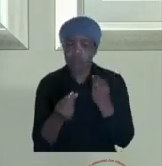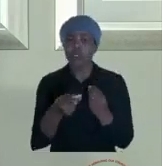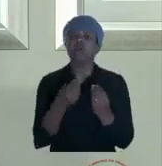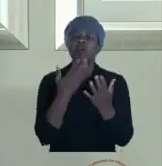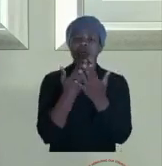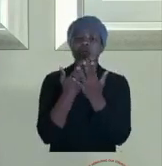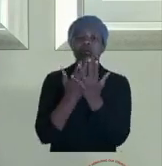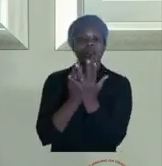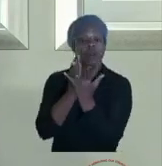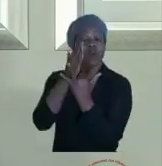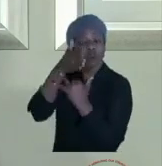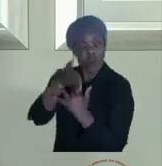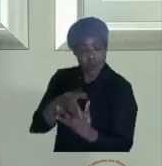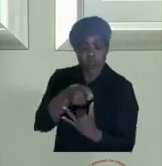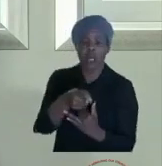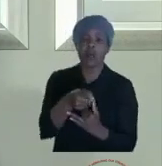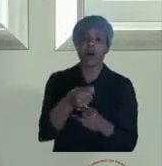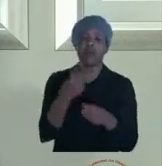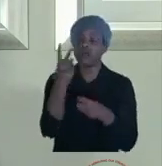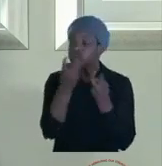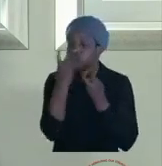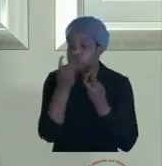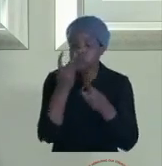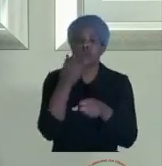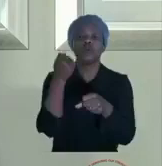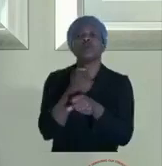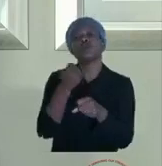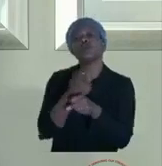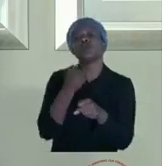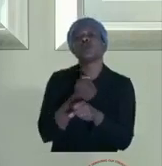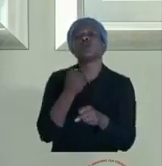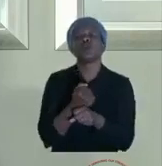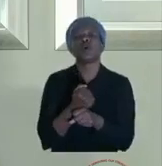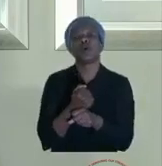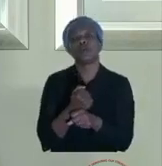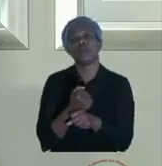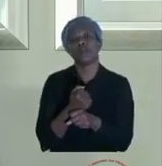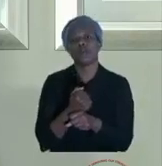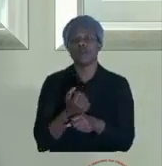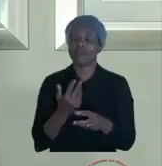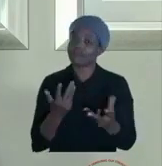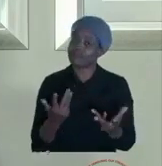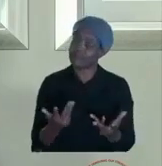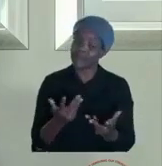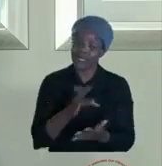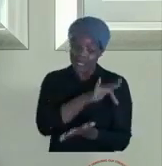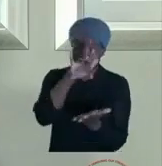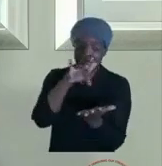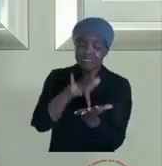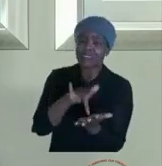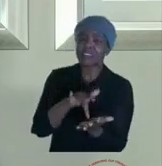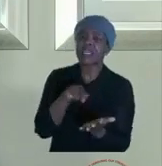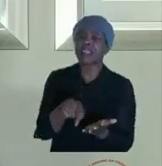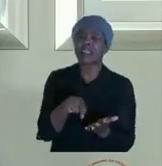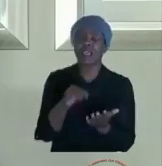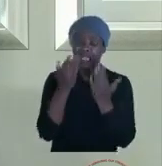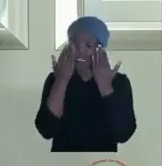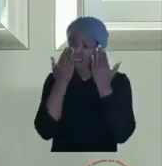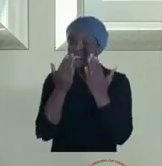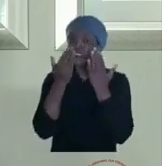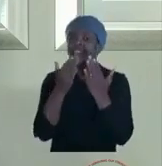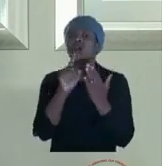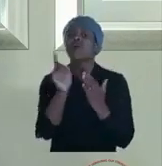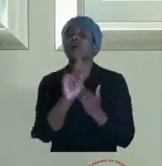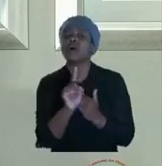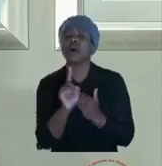to contribute to the new challenges that our country faces. At the center of curriculums offered, there